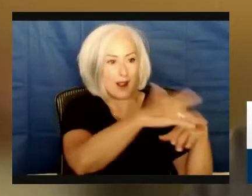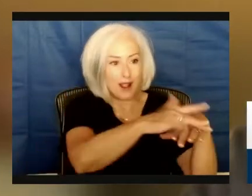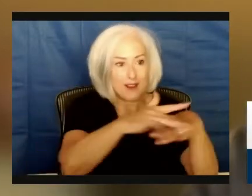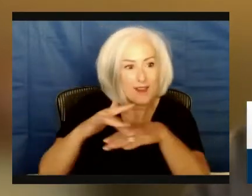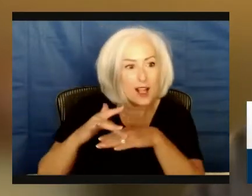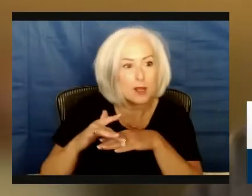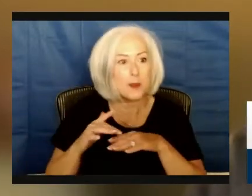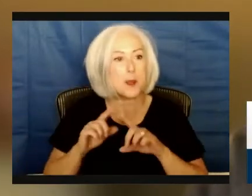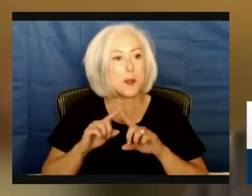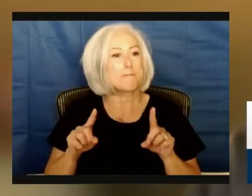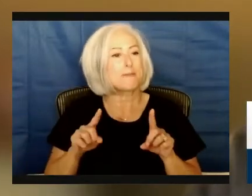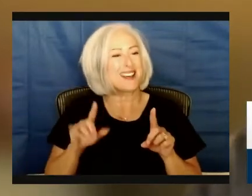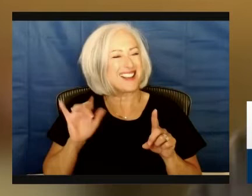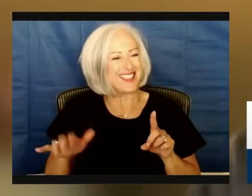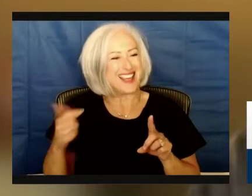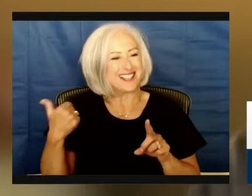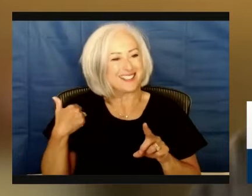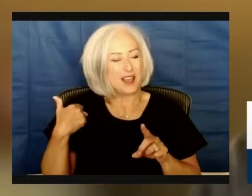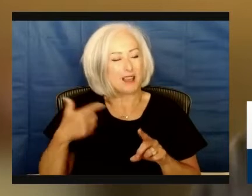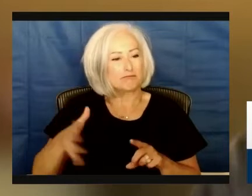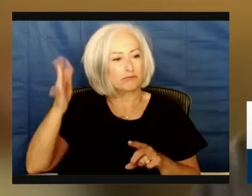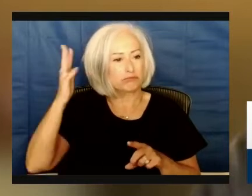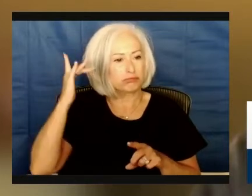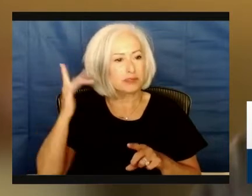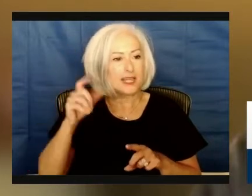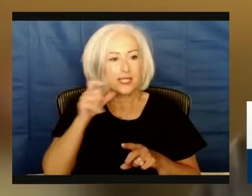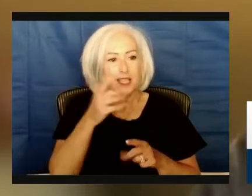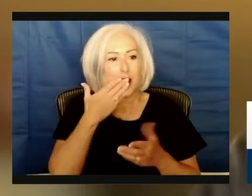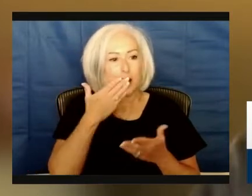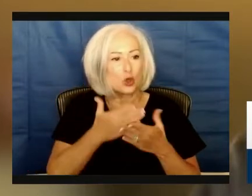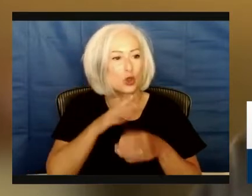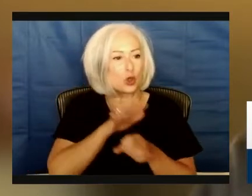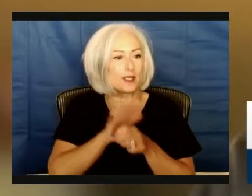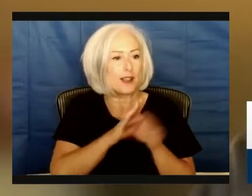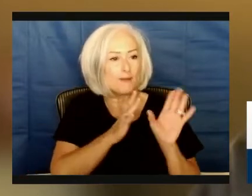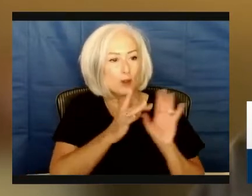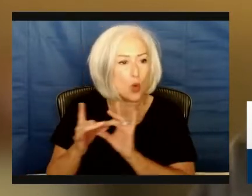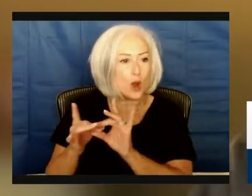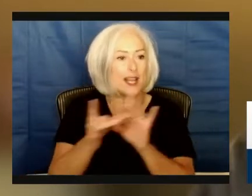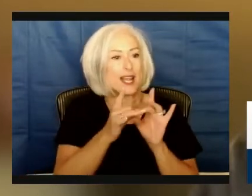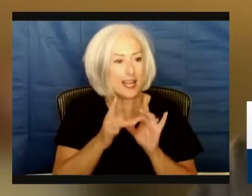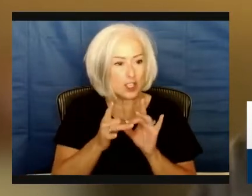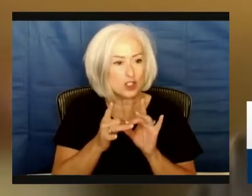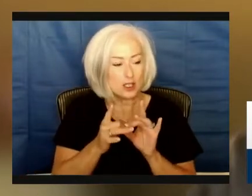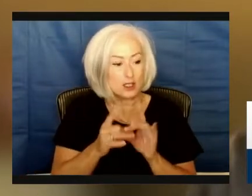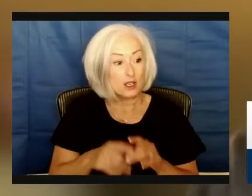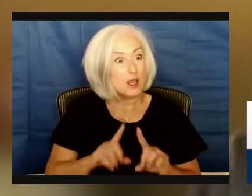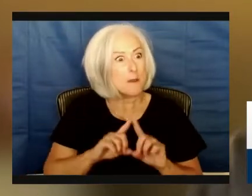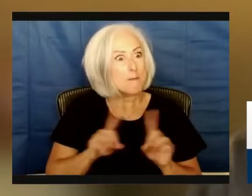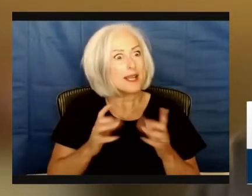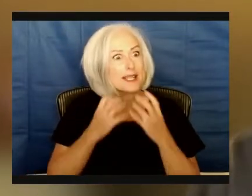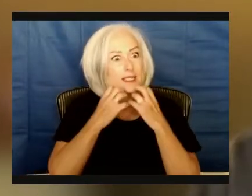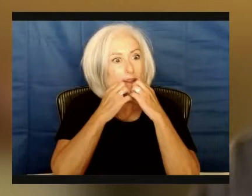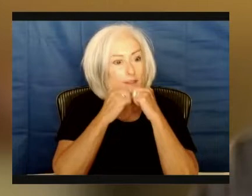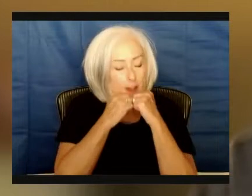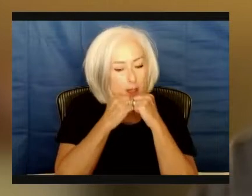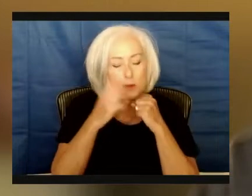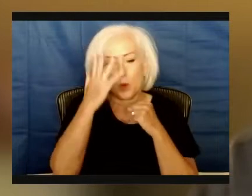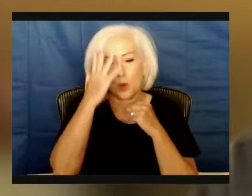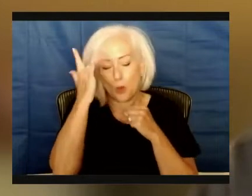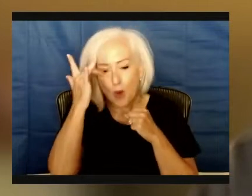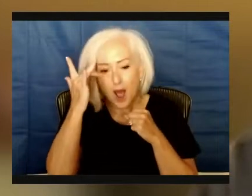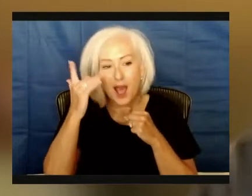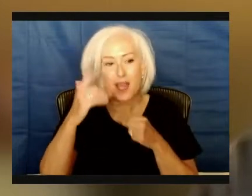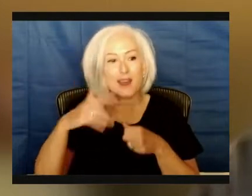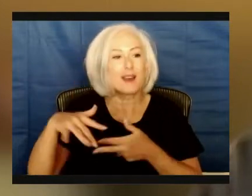as good a coordination among those assets as possible. And that's really valuable, because the air ambulances can get those severe trauma patients